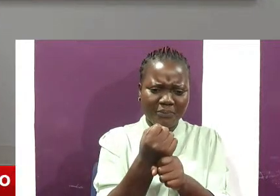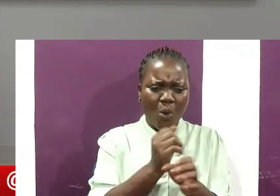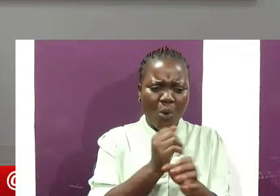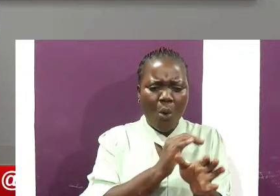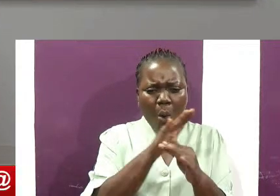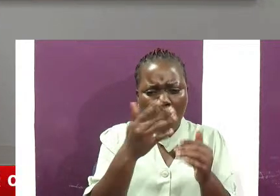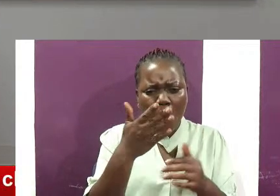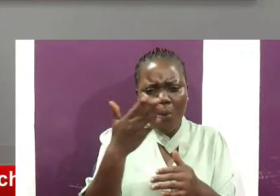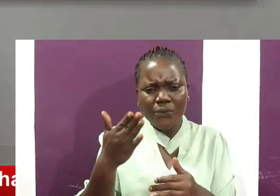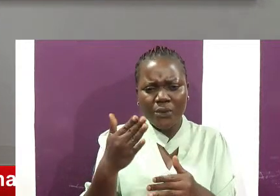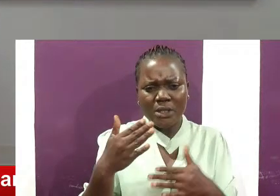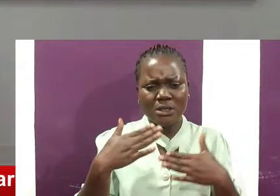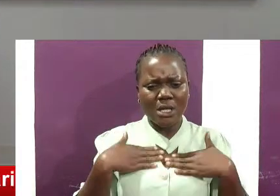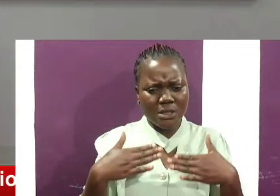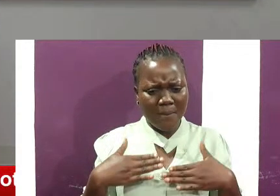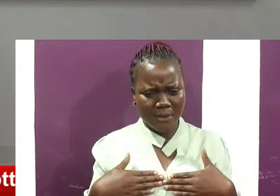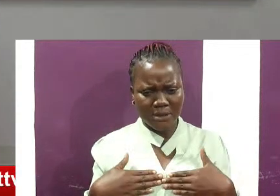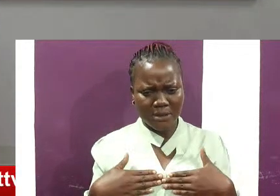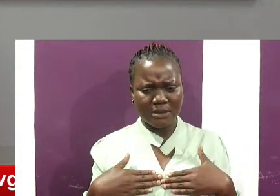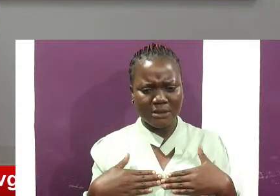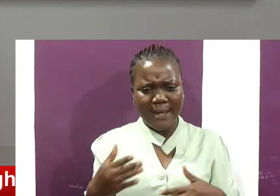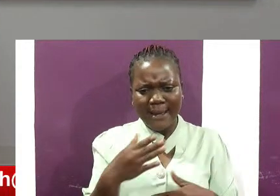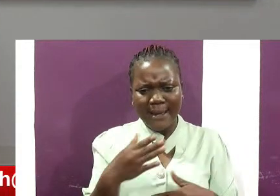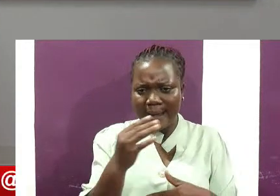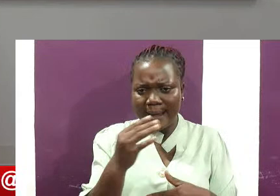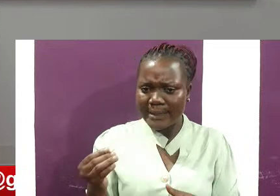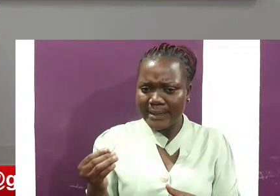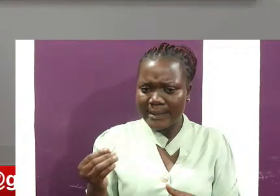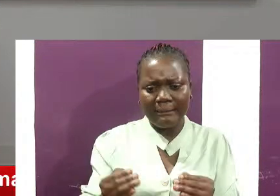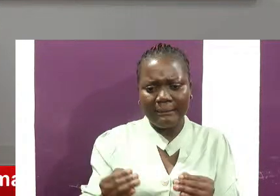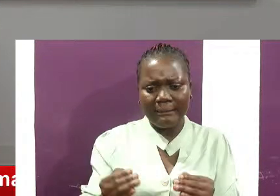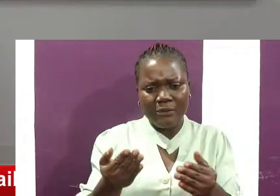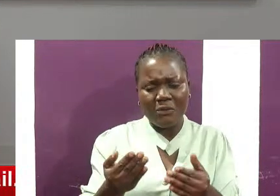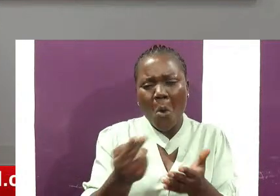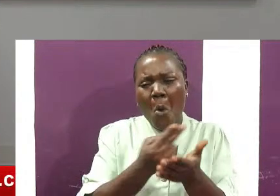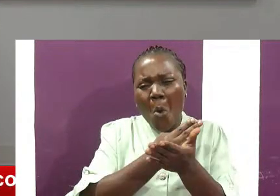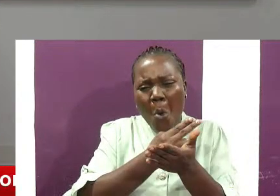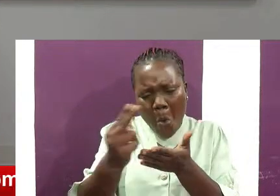And there is only one body.